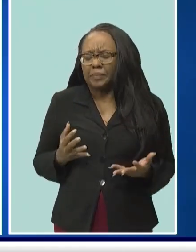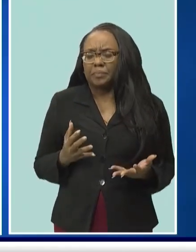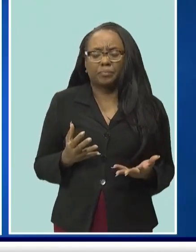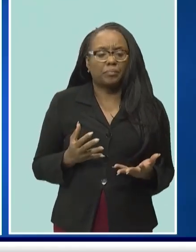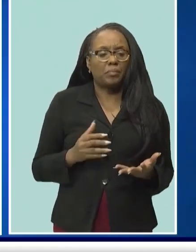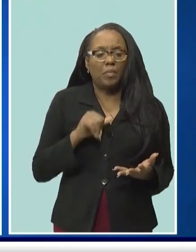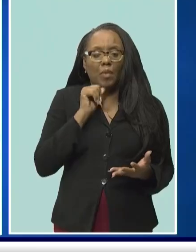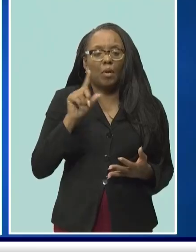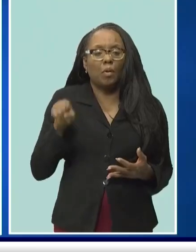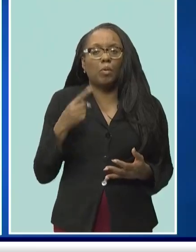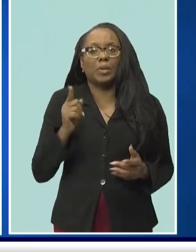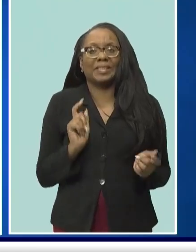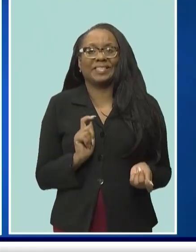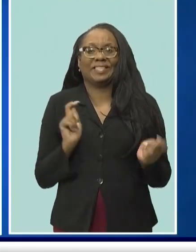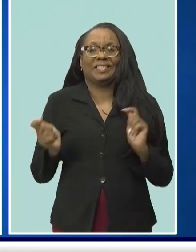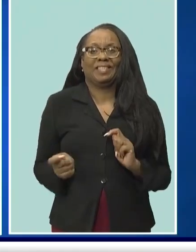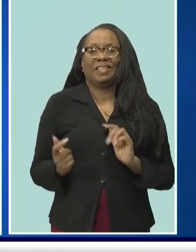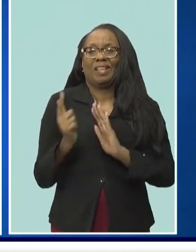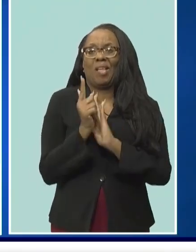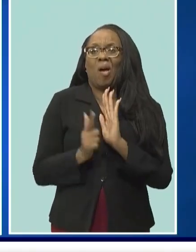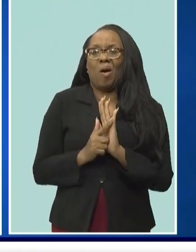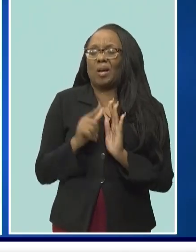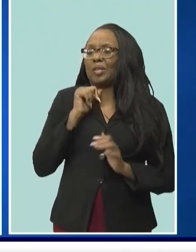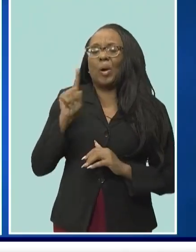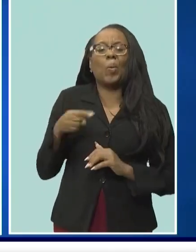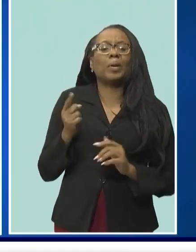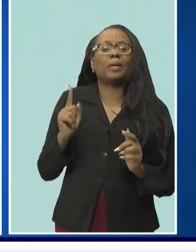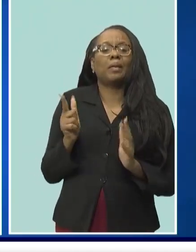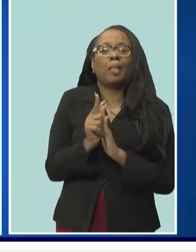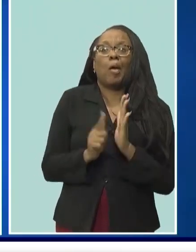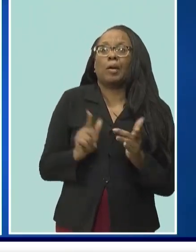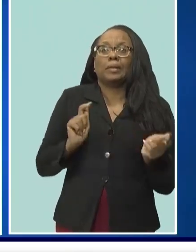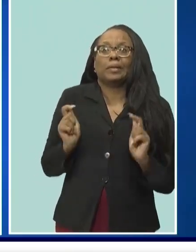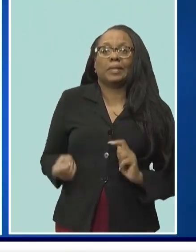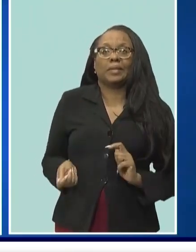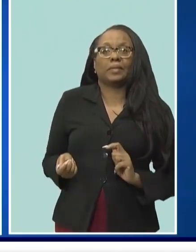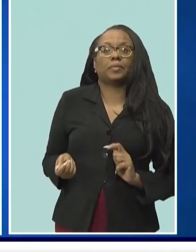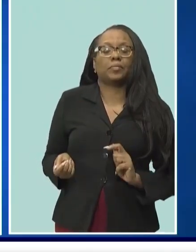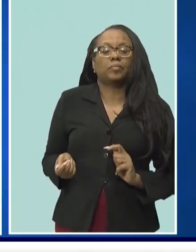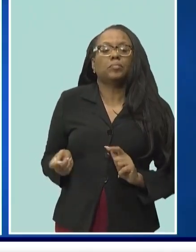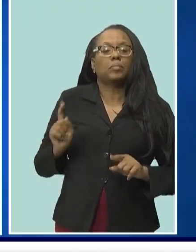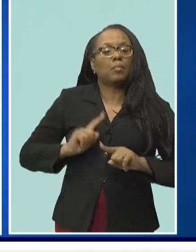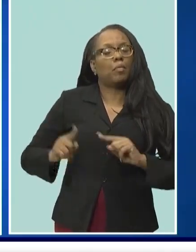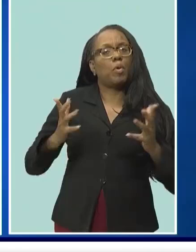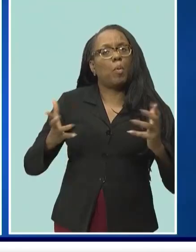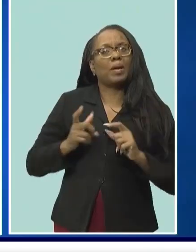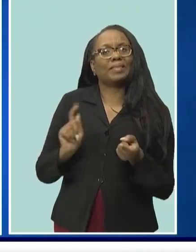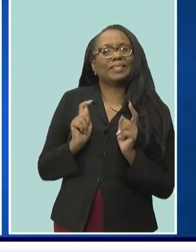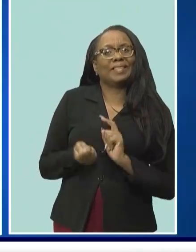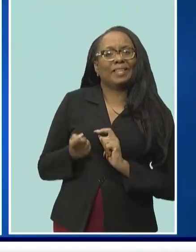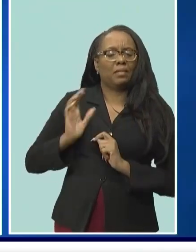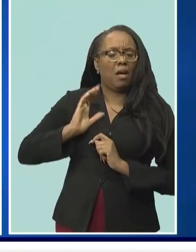to change the law, but to be the basis for a change of culture.